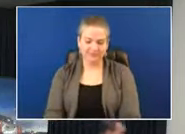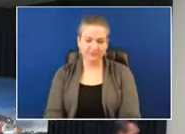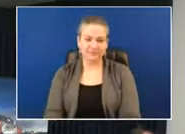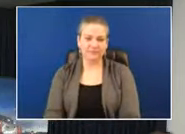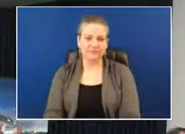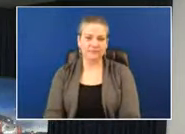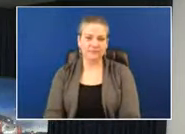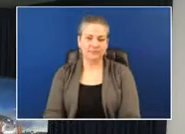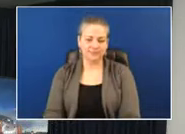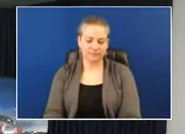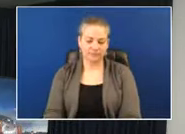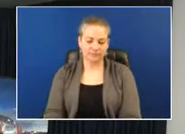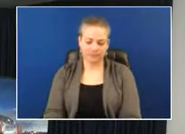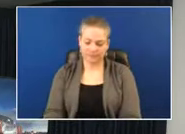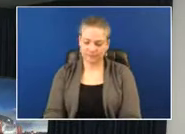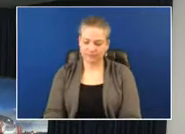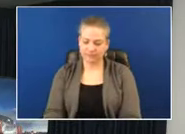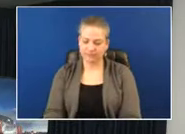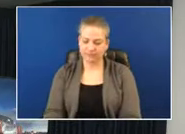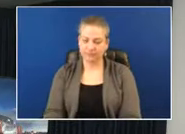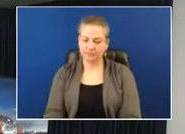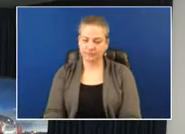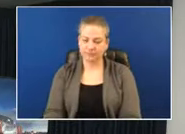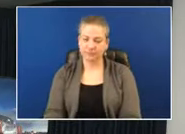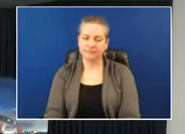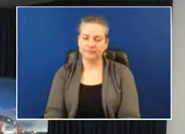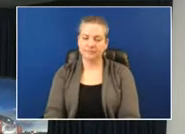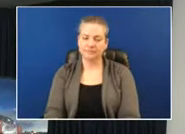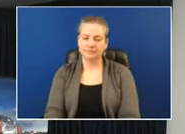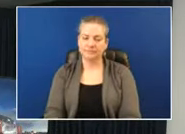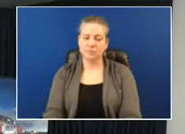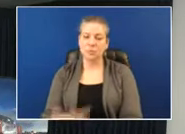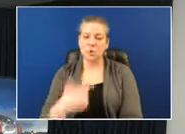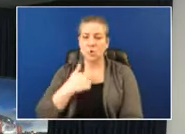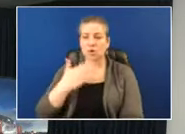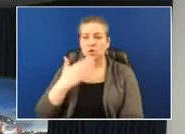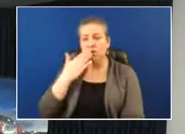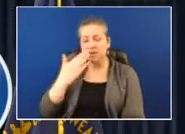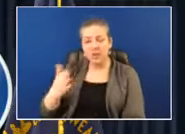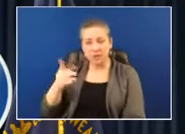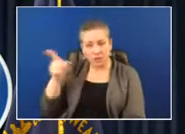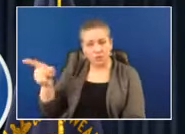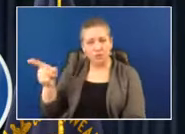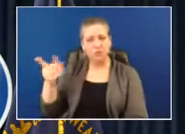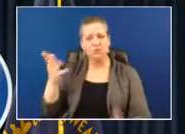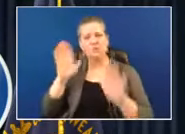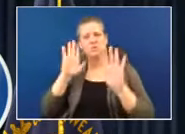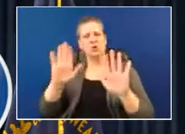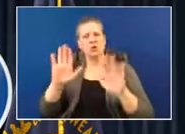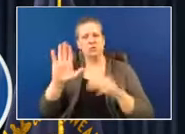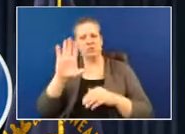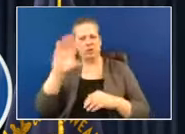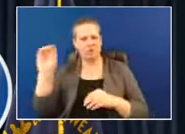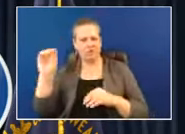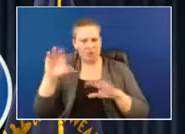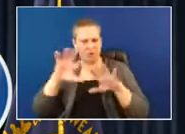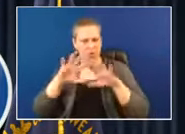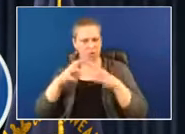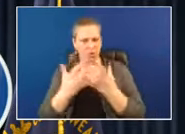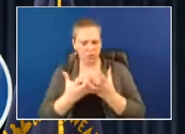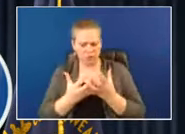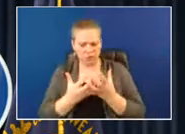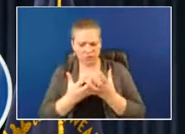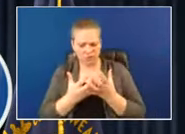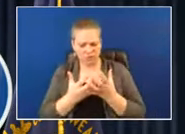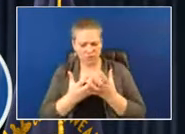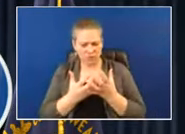Well, we want to thank Wayne Sisson and FEAM Aero again. What a great company, worldwide presence, largest